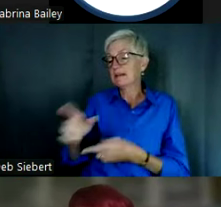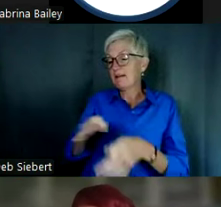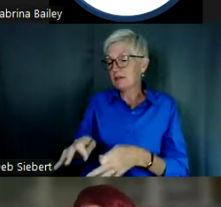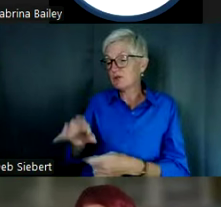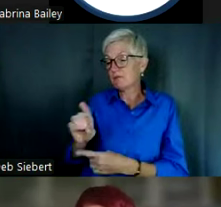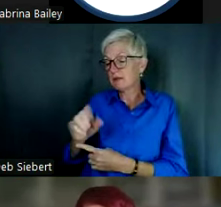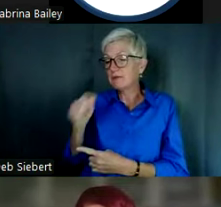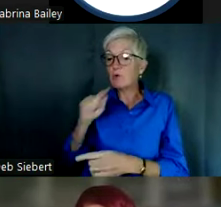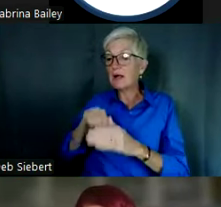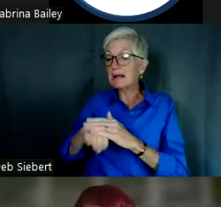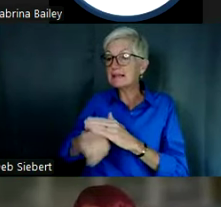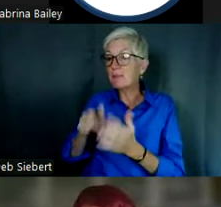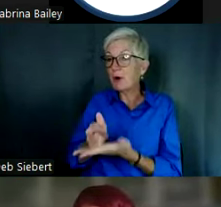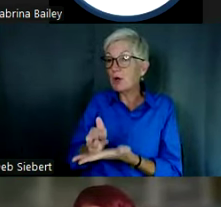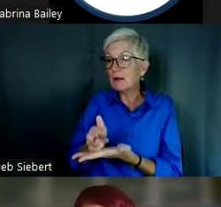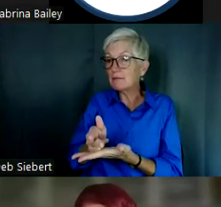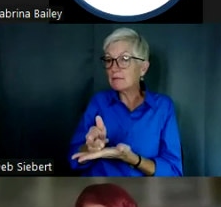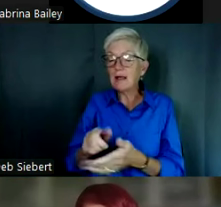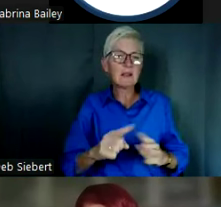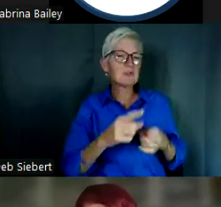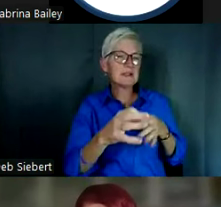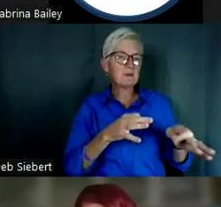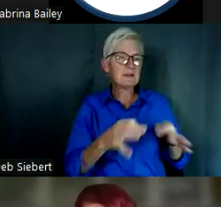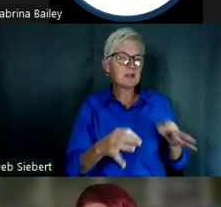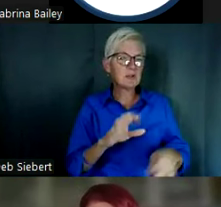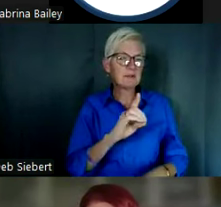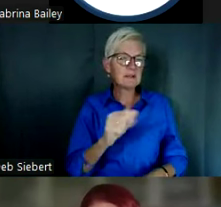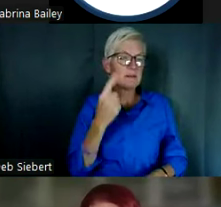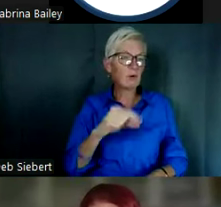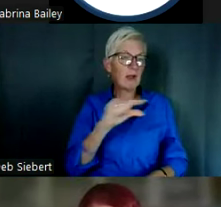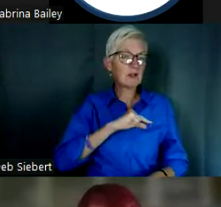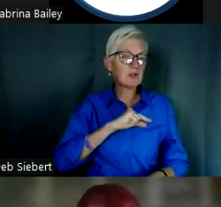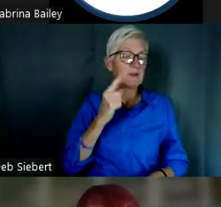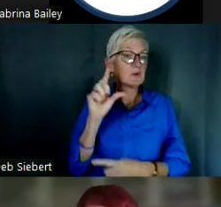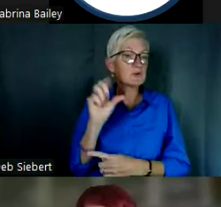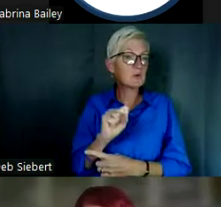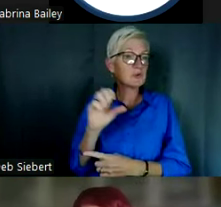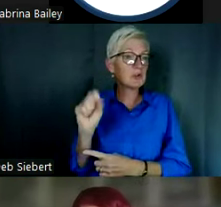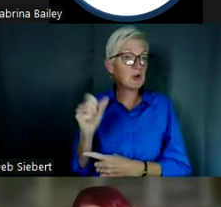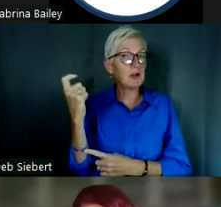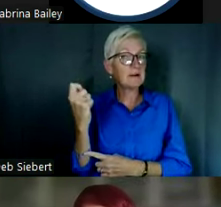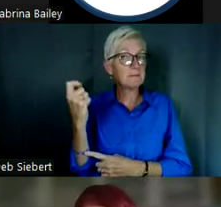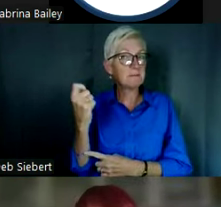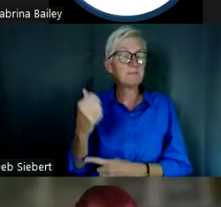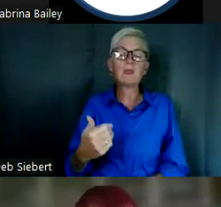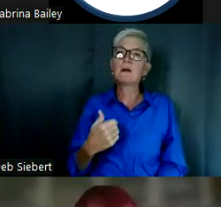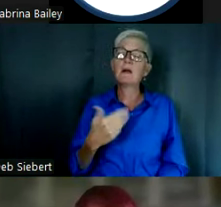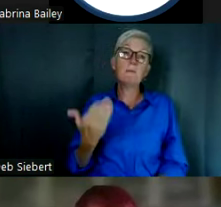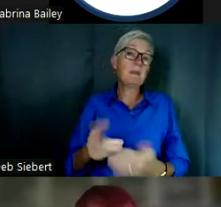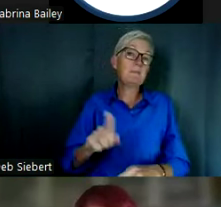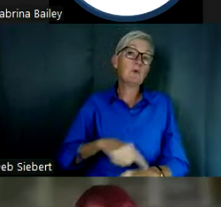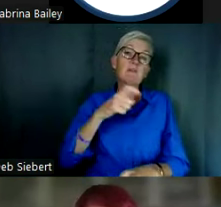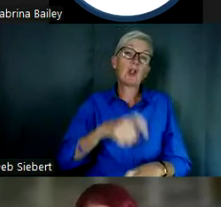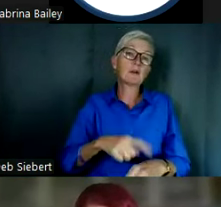accessible parking. You have a different definition of disability for eligibility for Social Security. You may have a long-term or